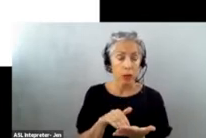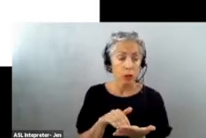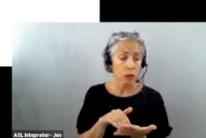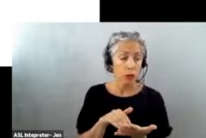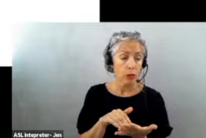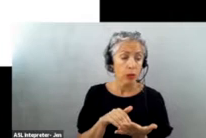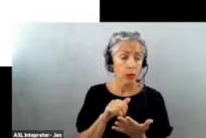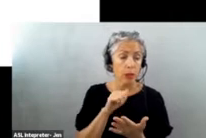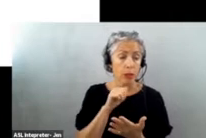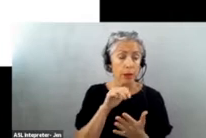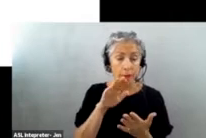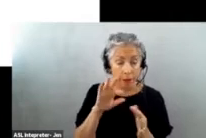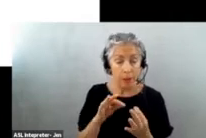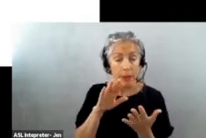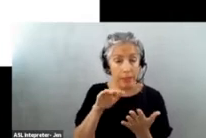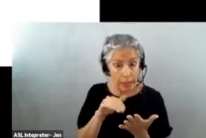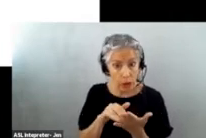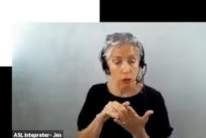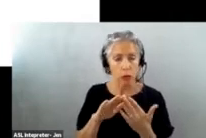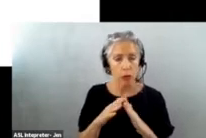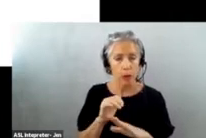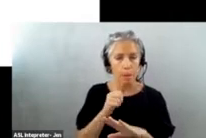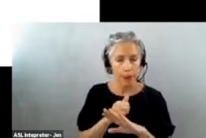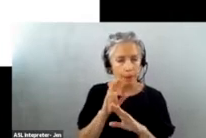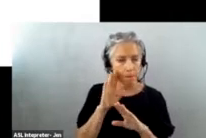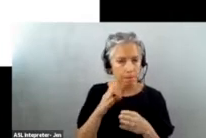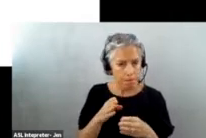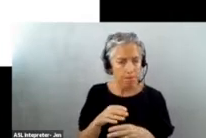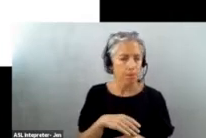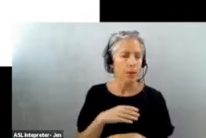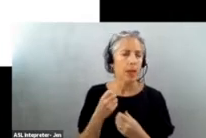the tertiary, family-centered and community-based and